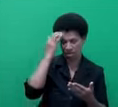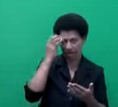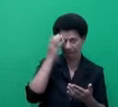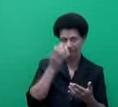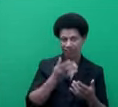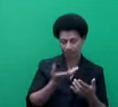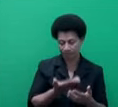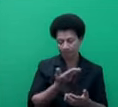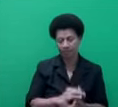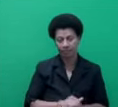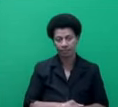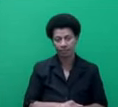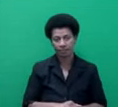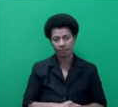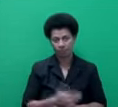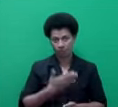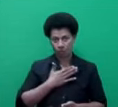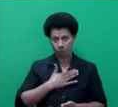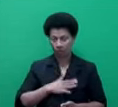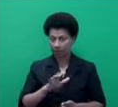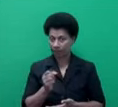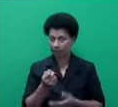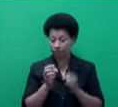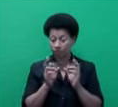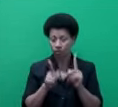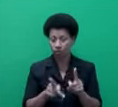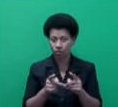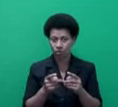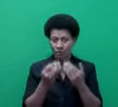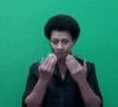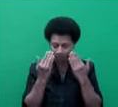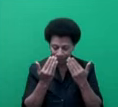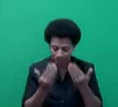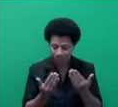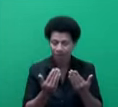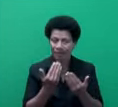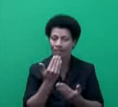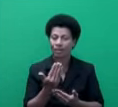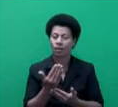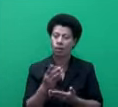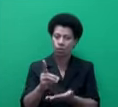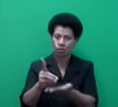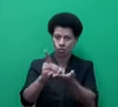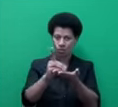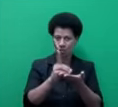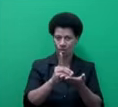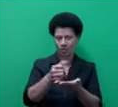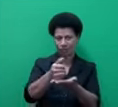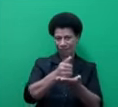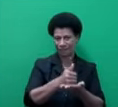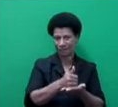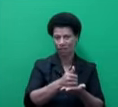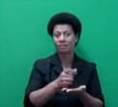On this note, sir, also we want to take this opportunity to acknowledge and thank all our donor partners who actually supported the Fiji